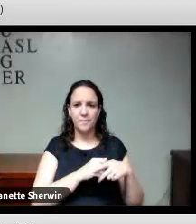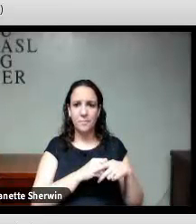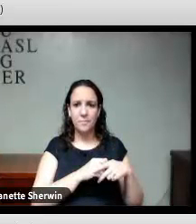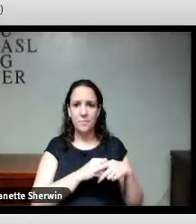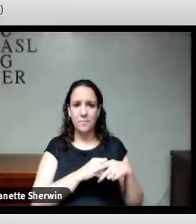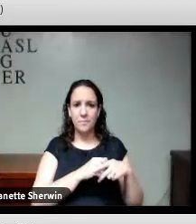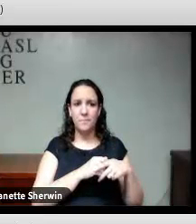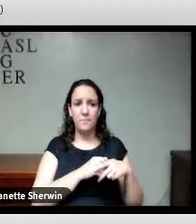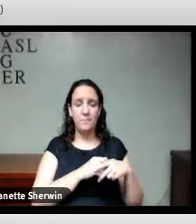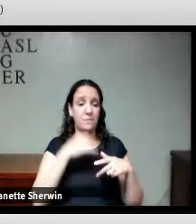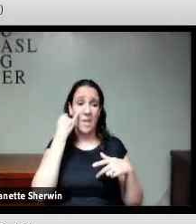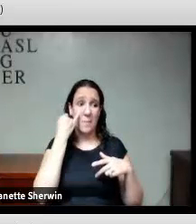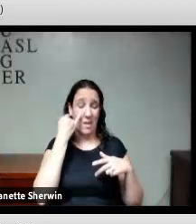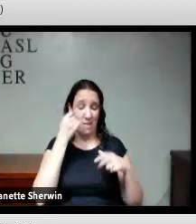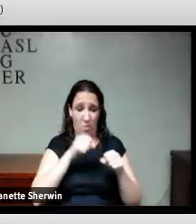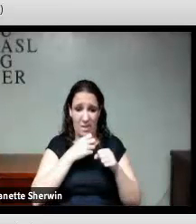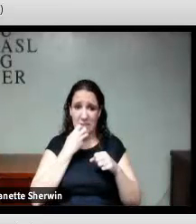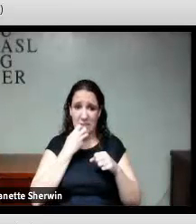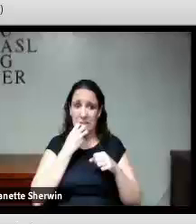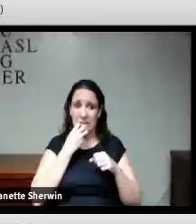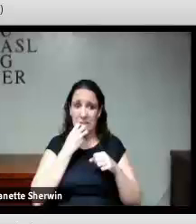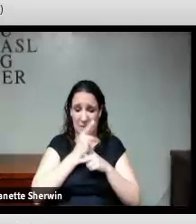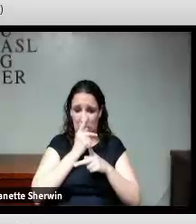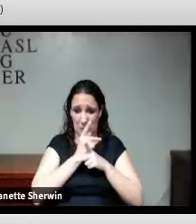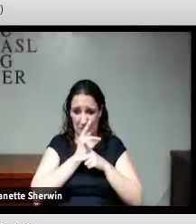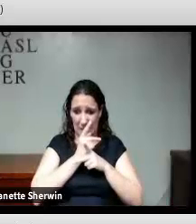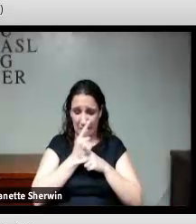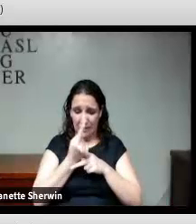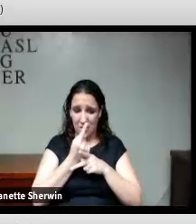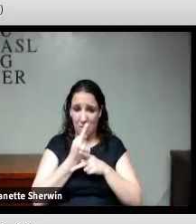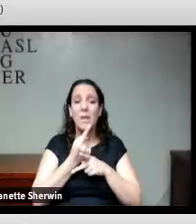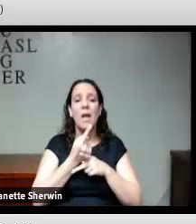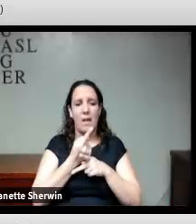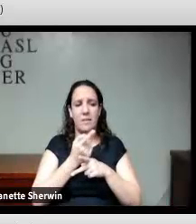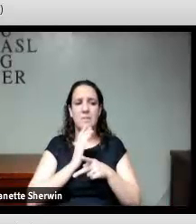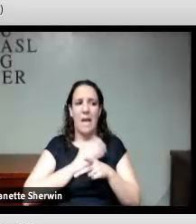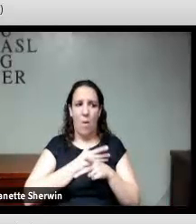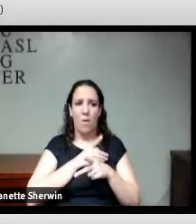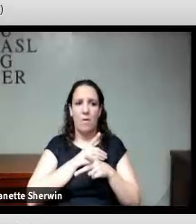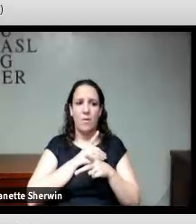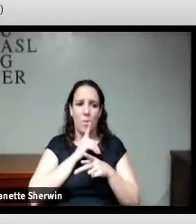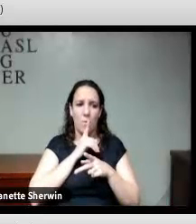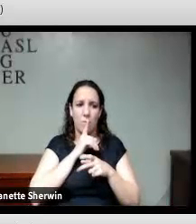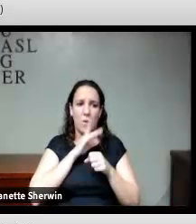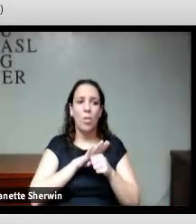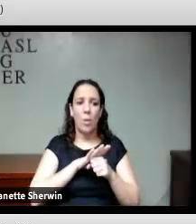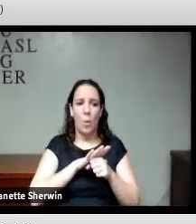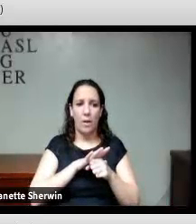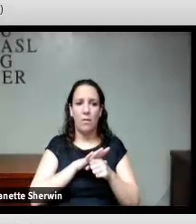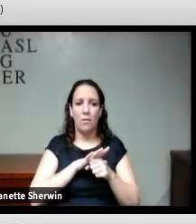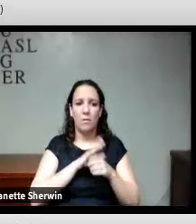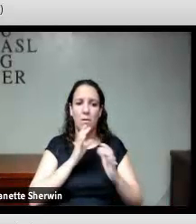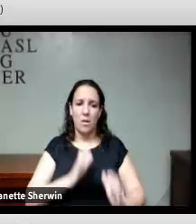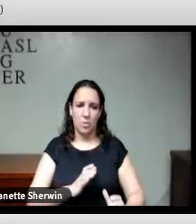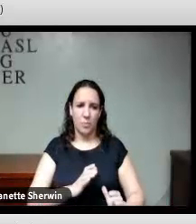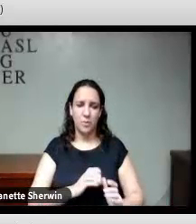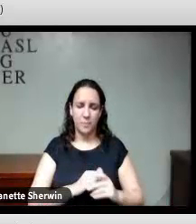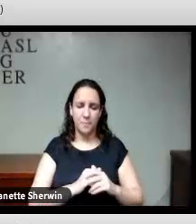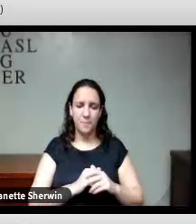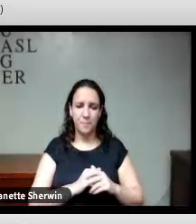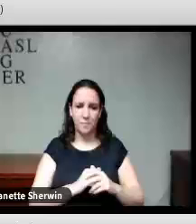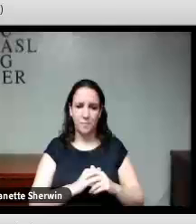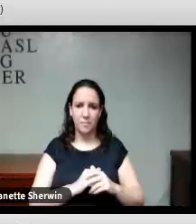loyal patrons. We don't want to give any of those up, do we? We want to develop more of a group of loyal patrons. But it's really hurtful